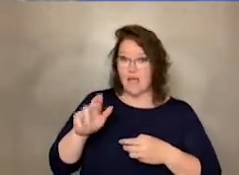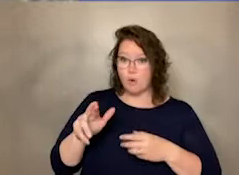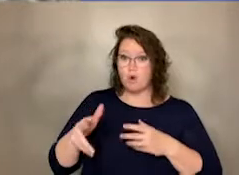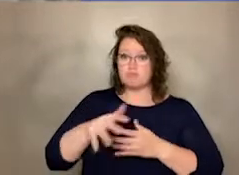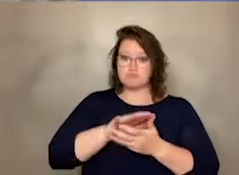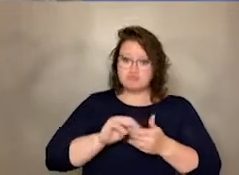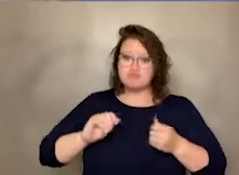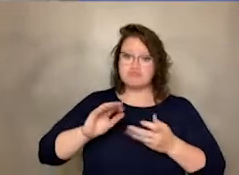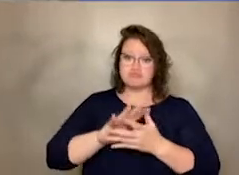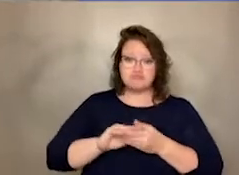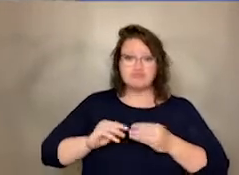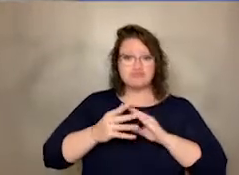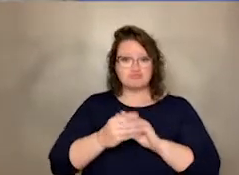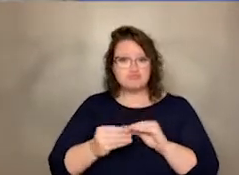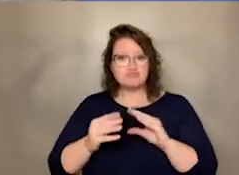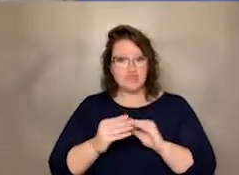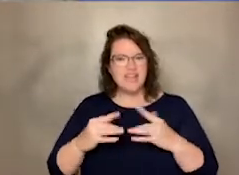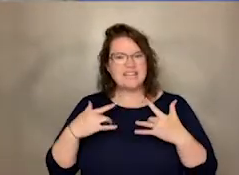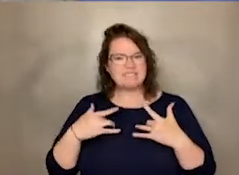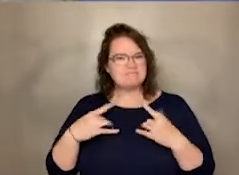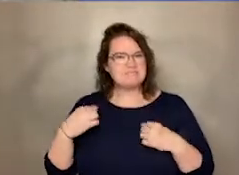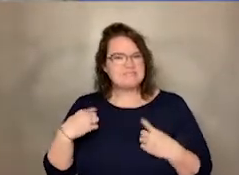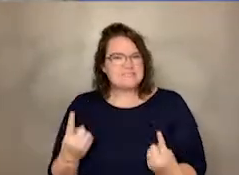until it doesn't feel sticky anymore.